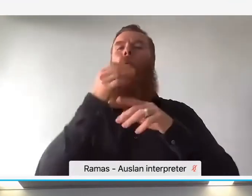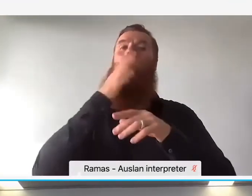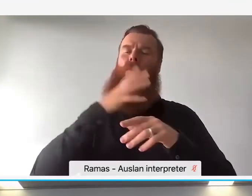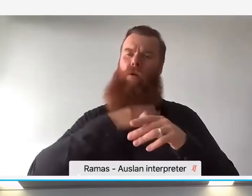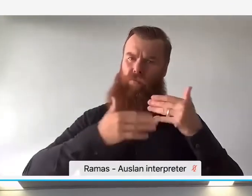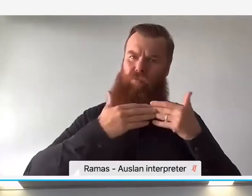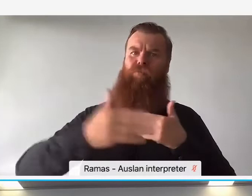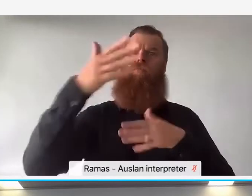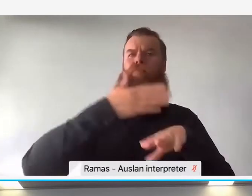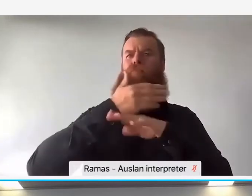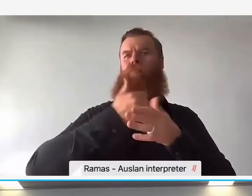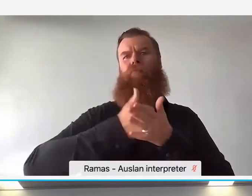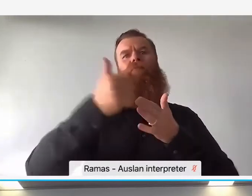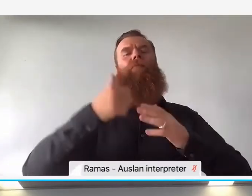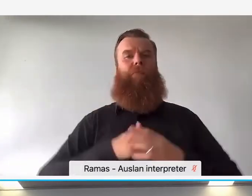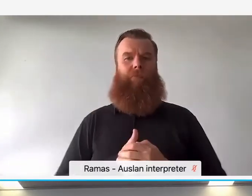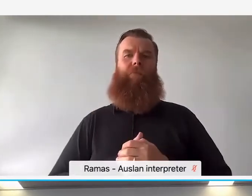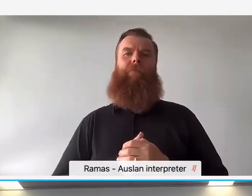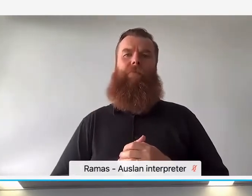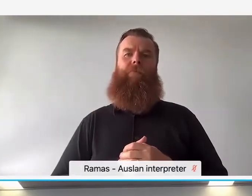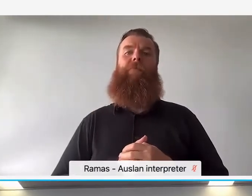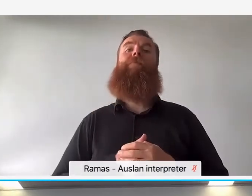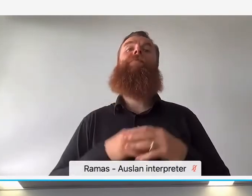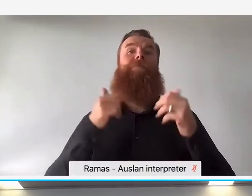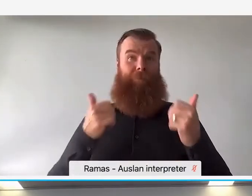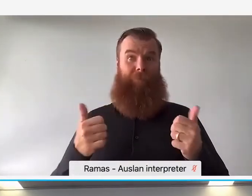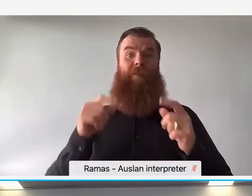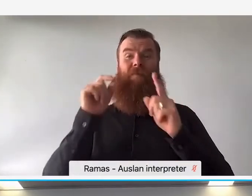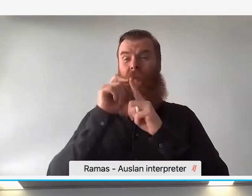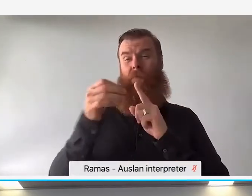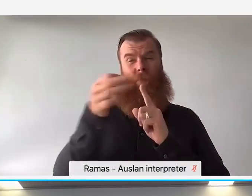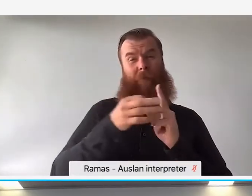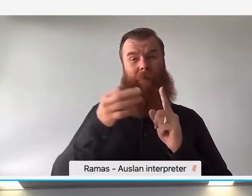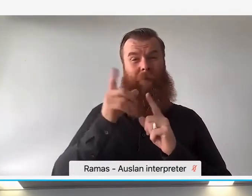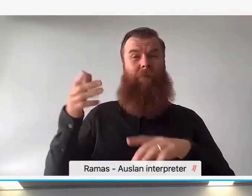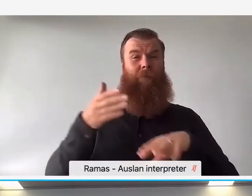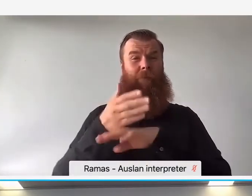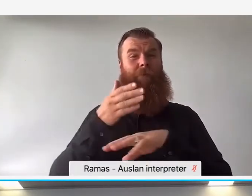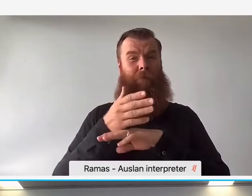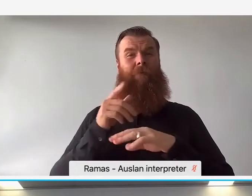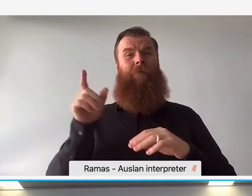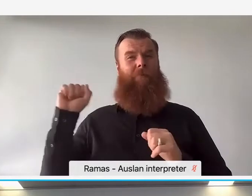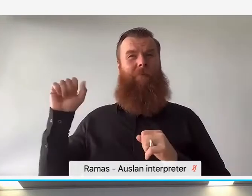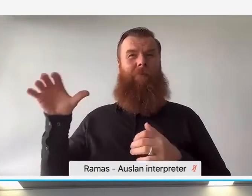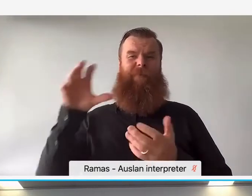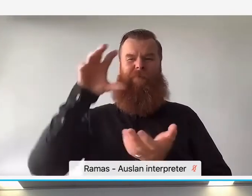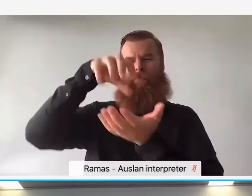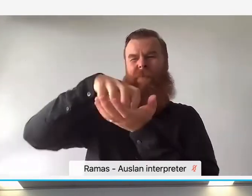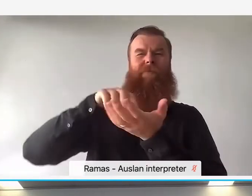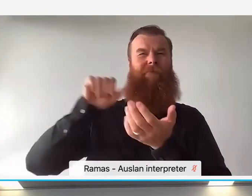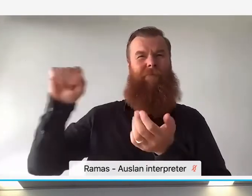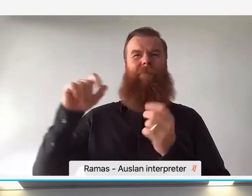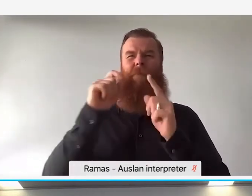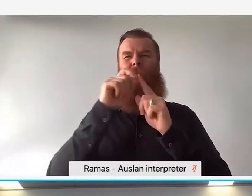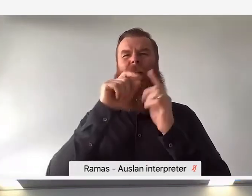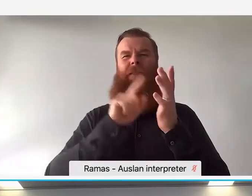So who's the Pacific Labour Facility? Well, the PLS, or the Pacific Labour Scheme, has been the name of the program